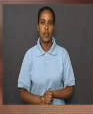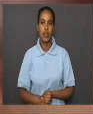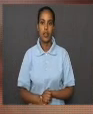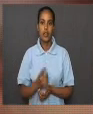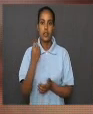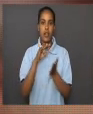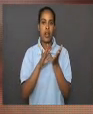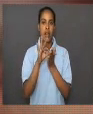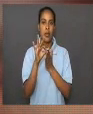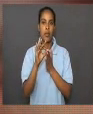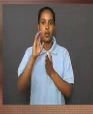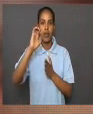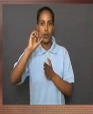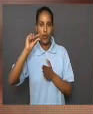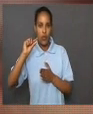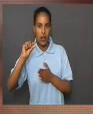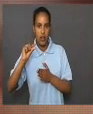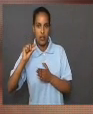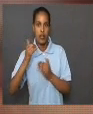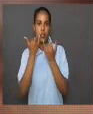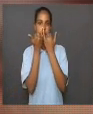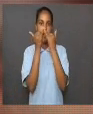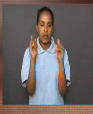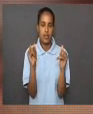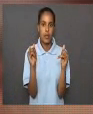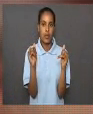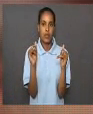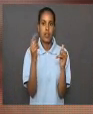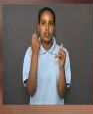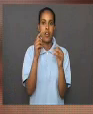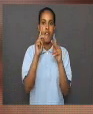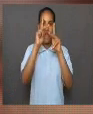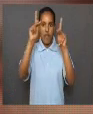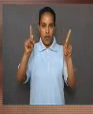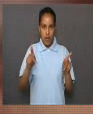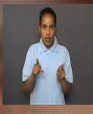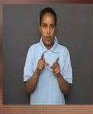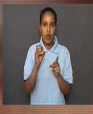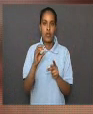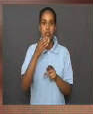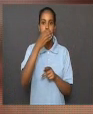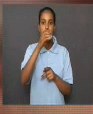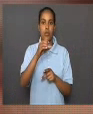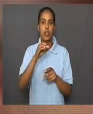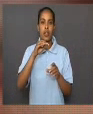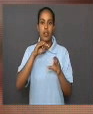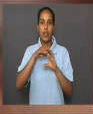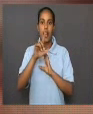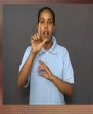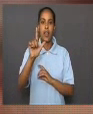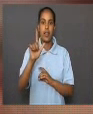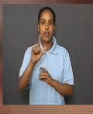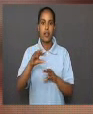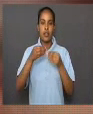The number of equivalent divided by the volume of the solution in liters